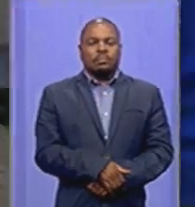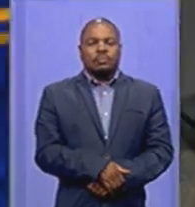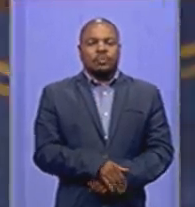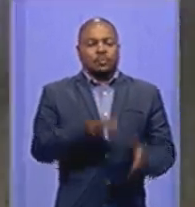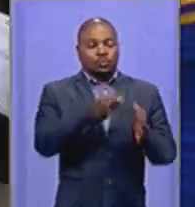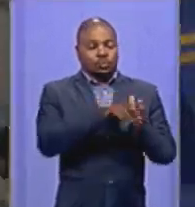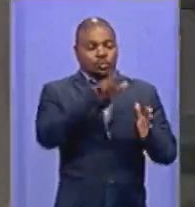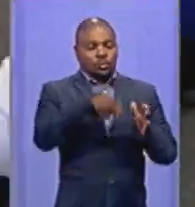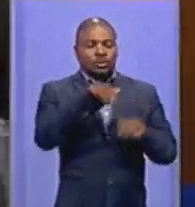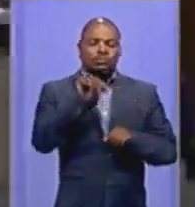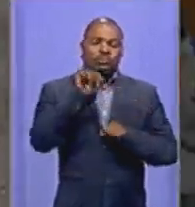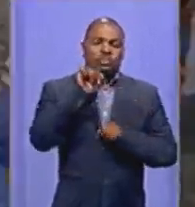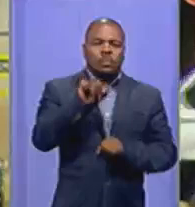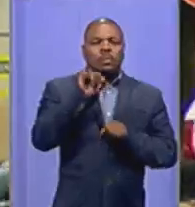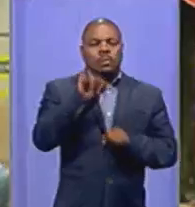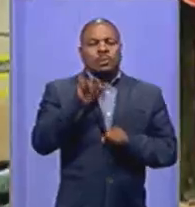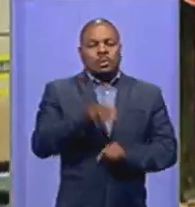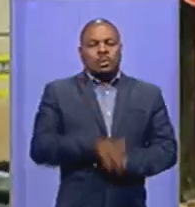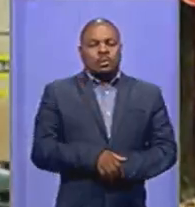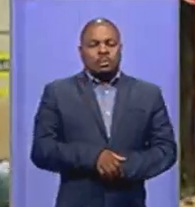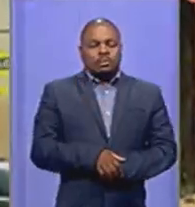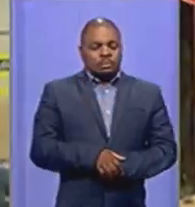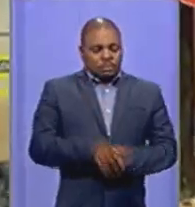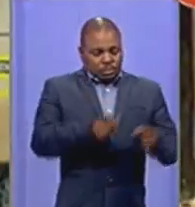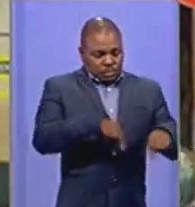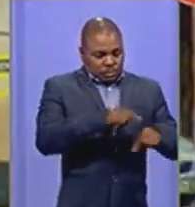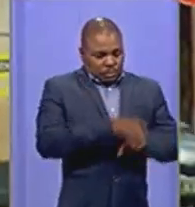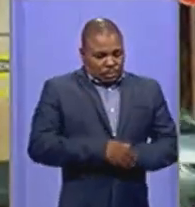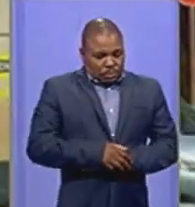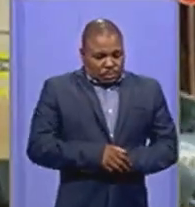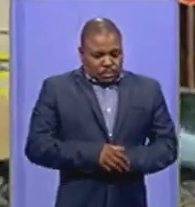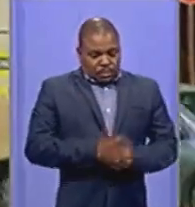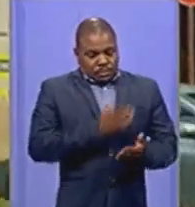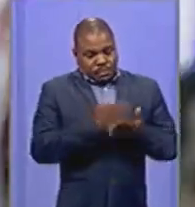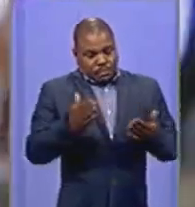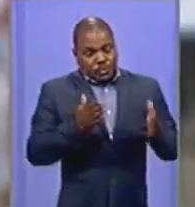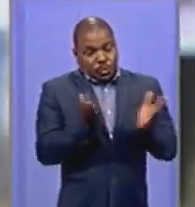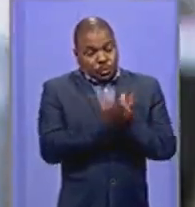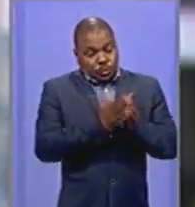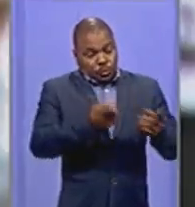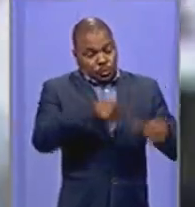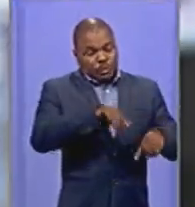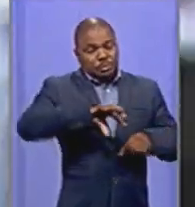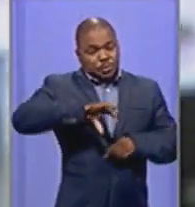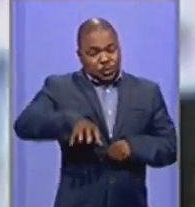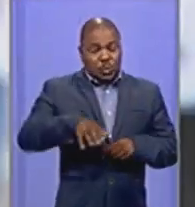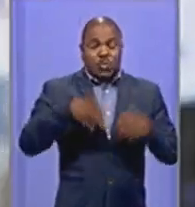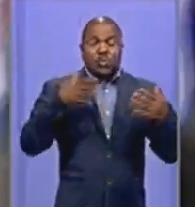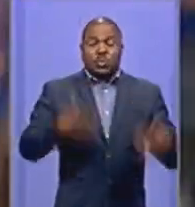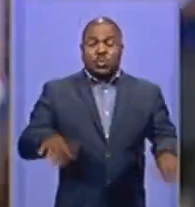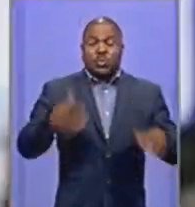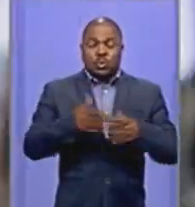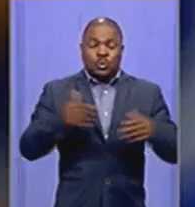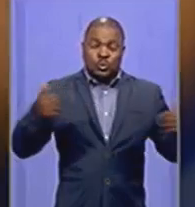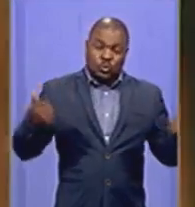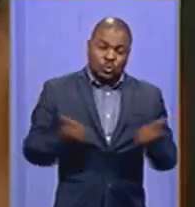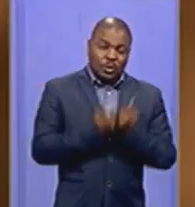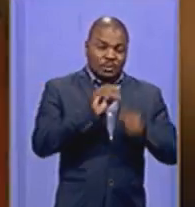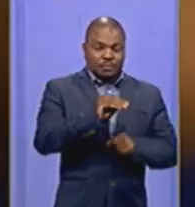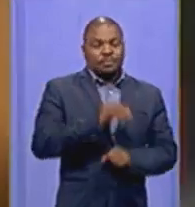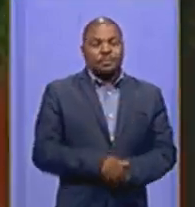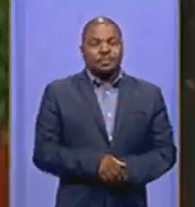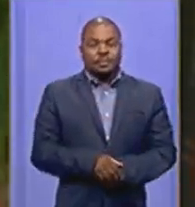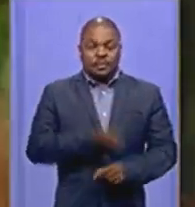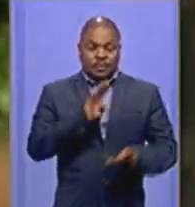Barutwana ba eteletse pele mogwanto, mme COSAS ya re dikolo dingwe profenseng di tswelela pele go itemogela dikgwetlho.